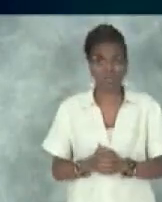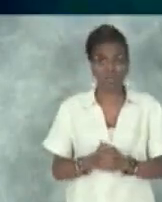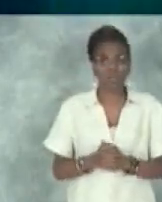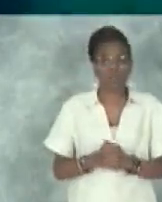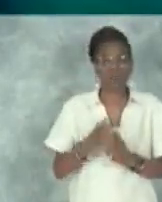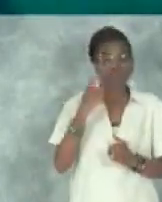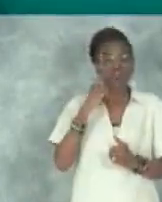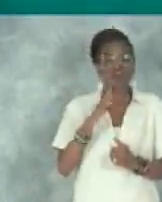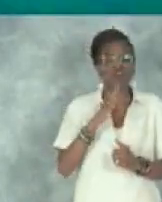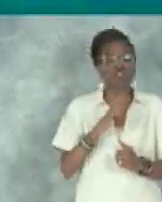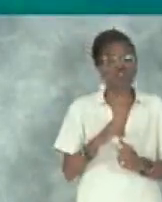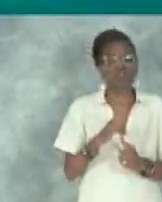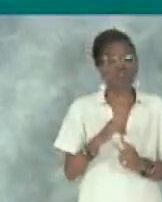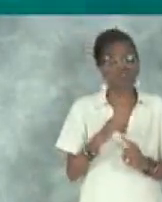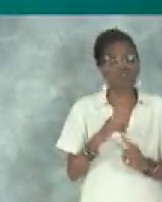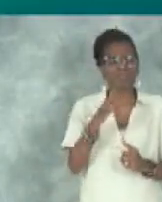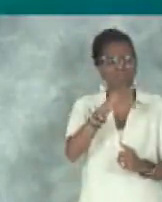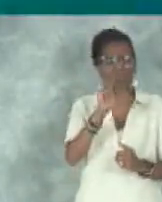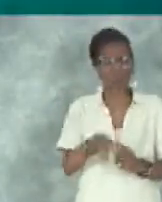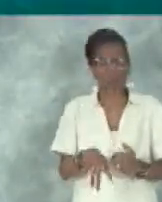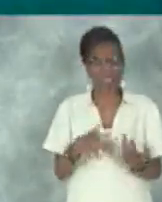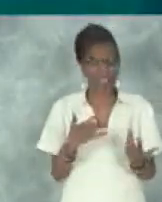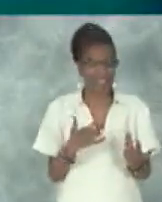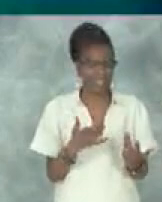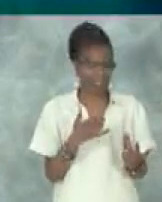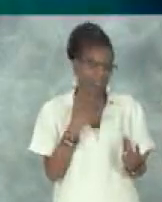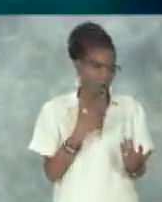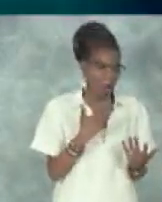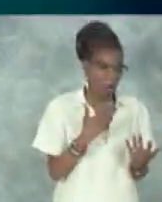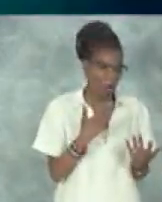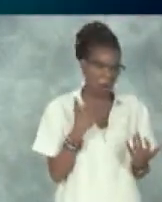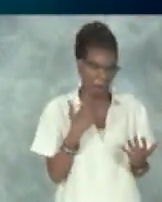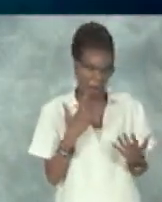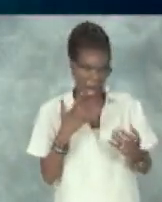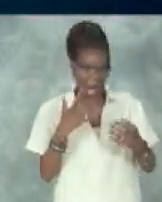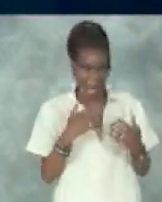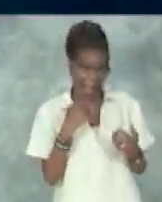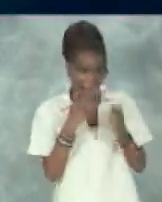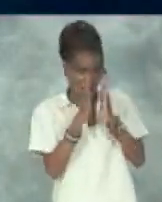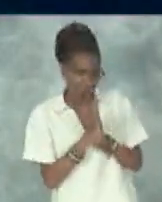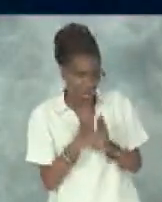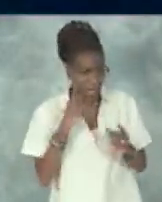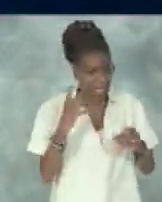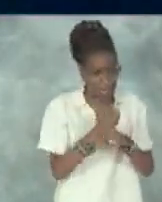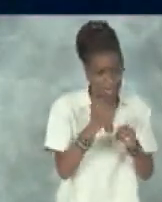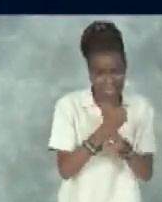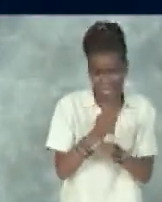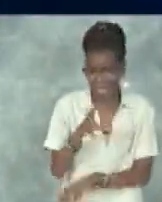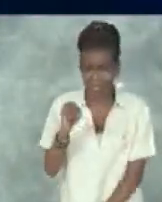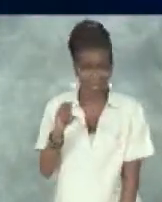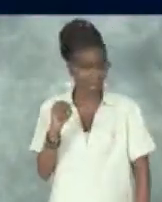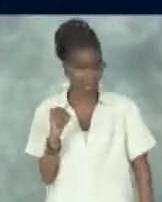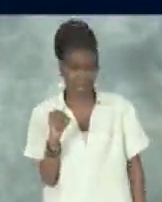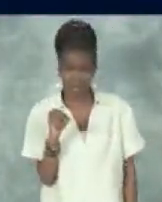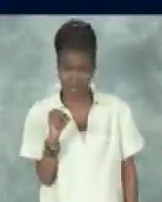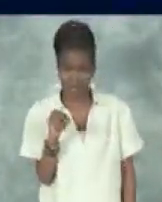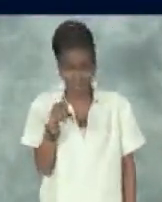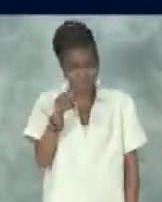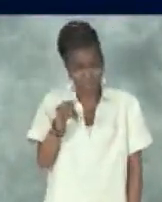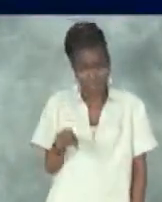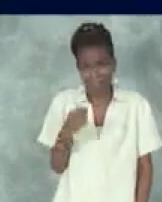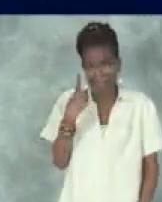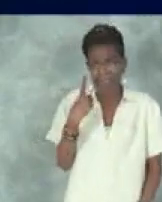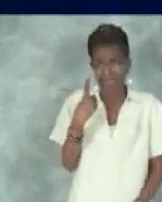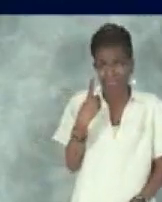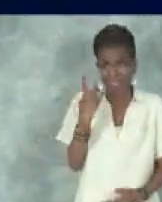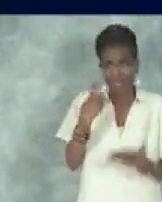of life is not how much name it and claim it I can do. The real question is, can I understand God's will? Can I get